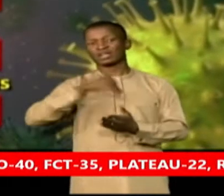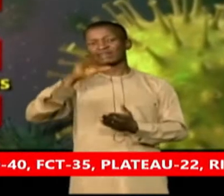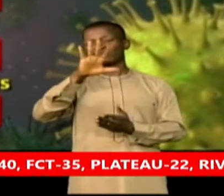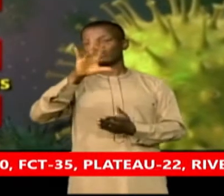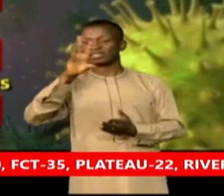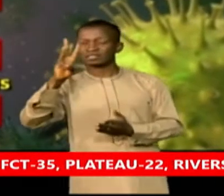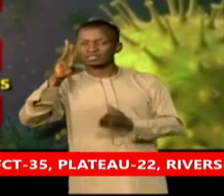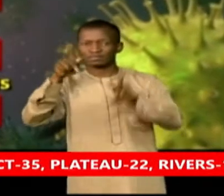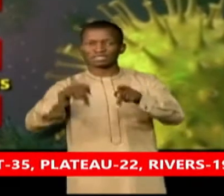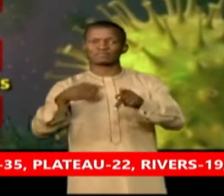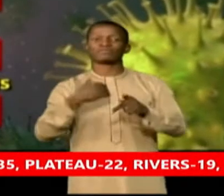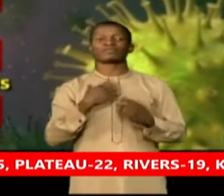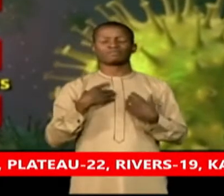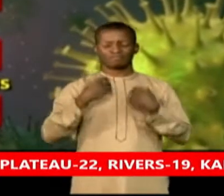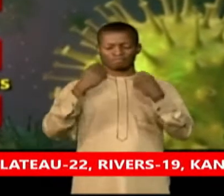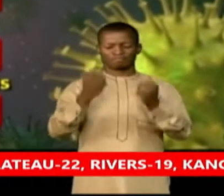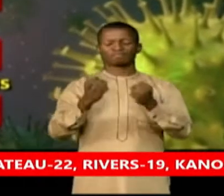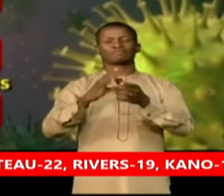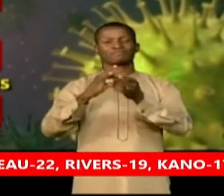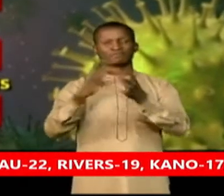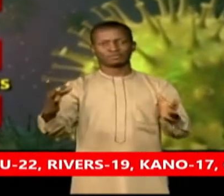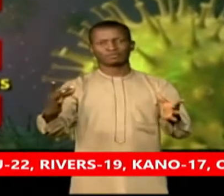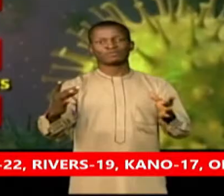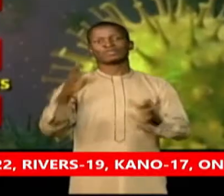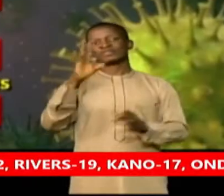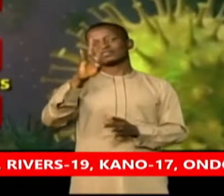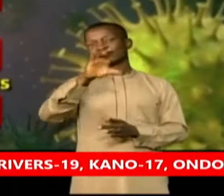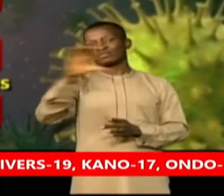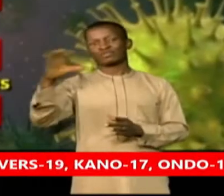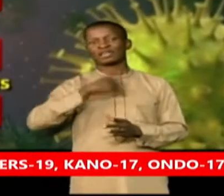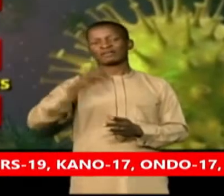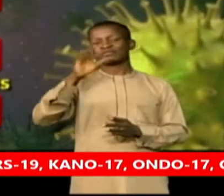13,985,156 persons have recovered, while